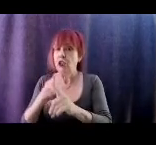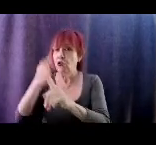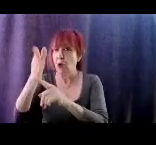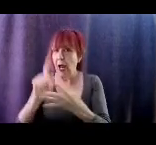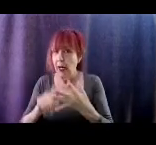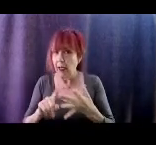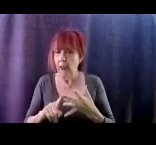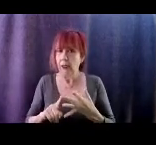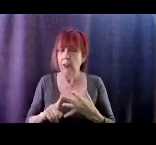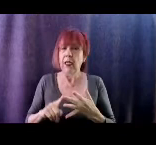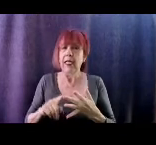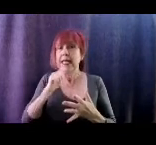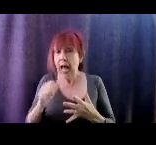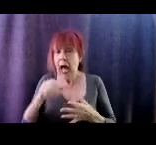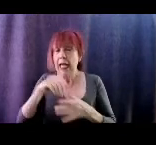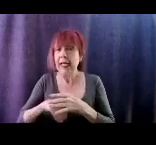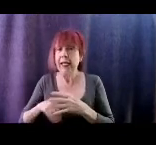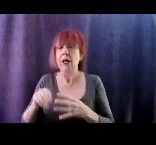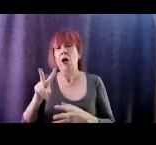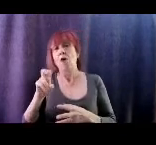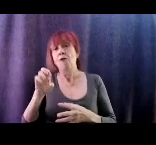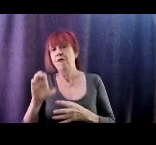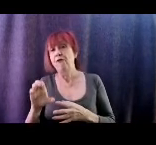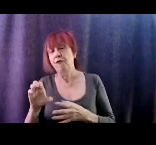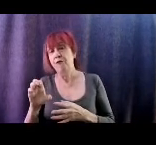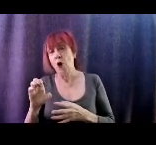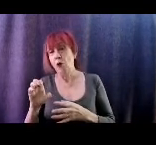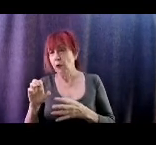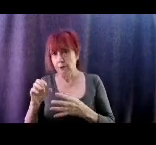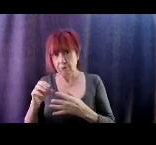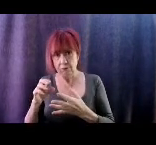good candidates for the work exploration program.